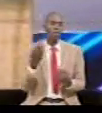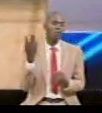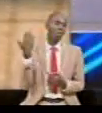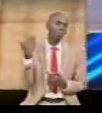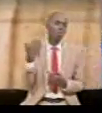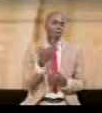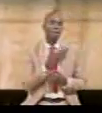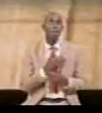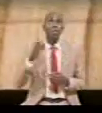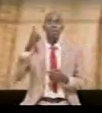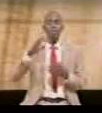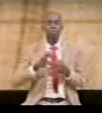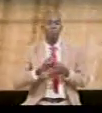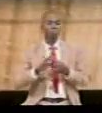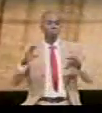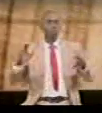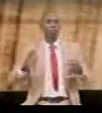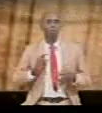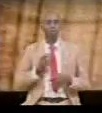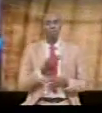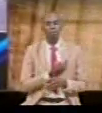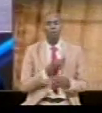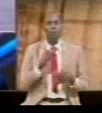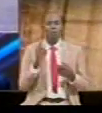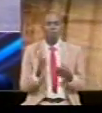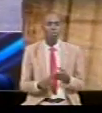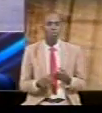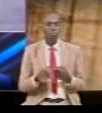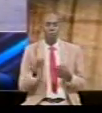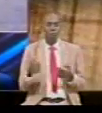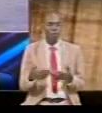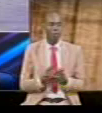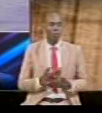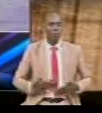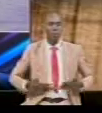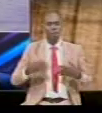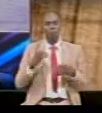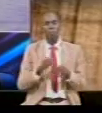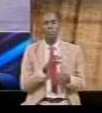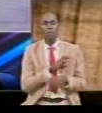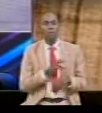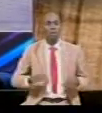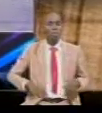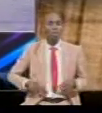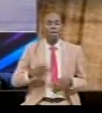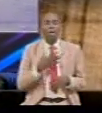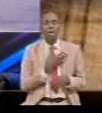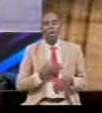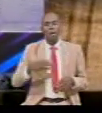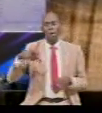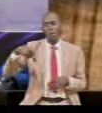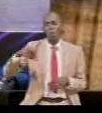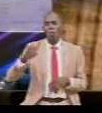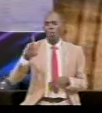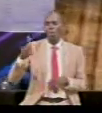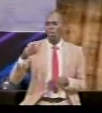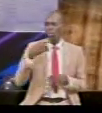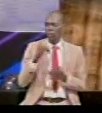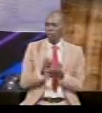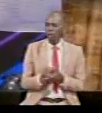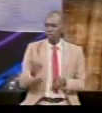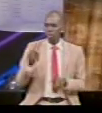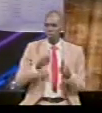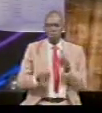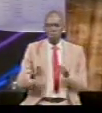it releases us into new life in Christ. And Paul the Apostle said, Galatians, you have met the Lord,